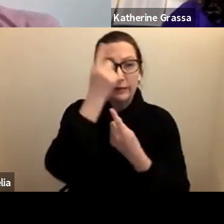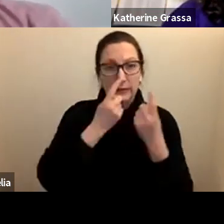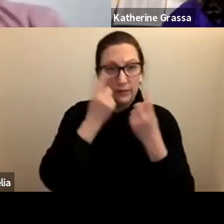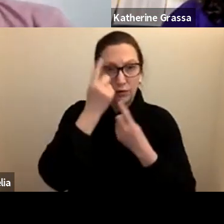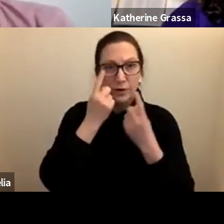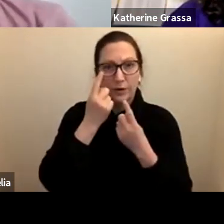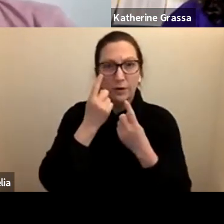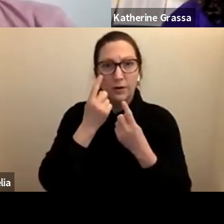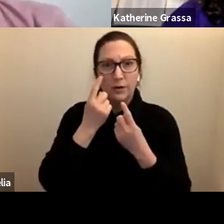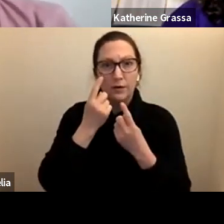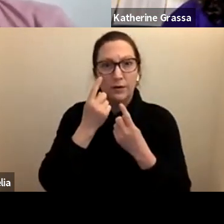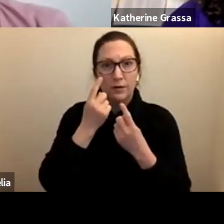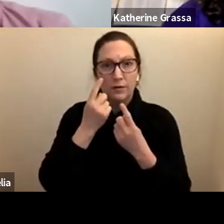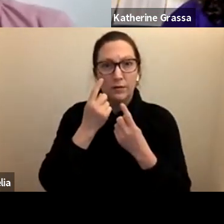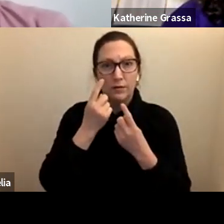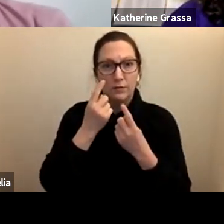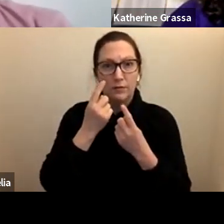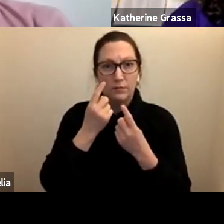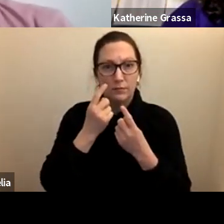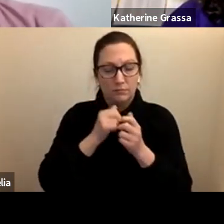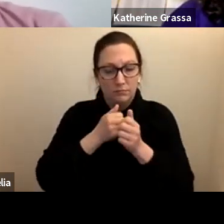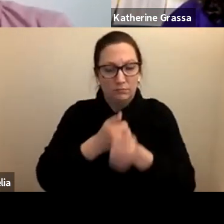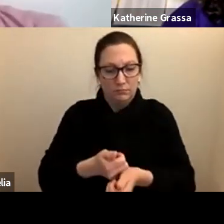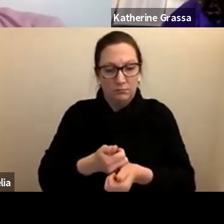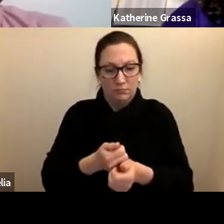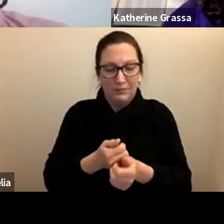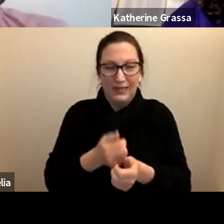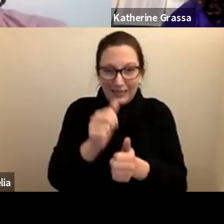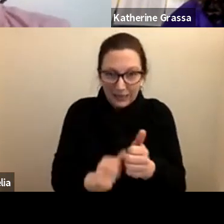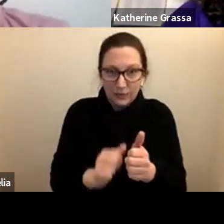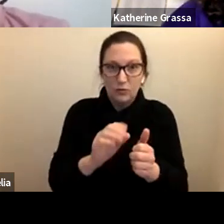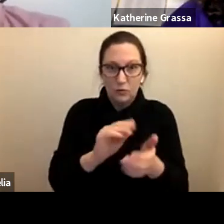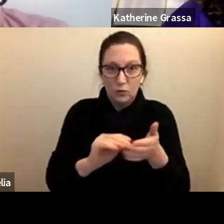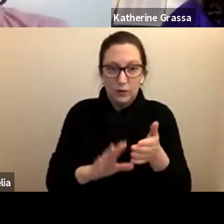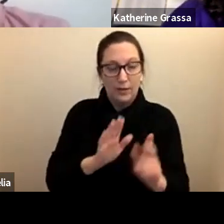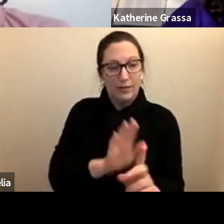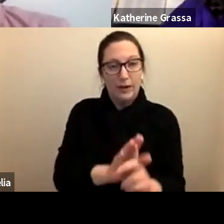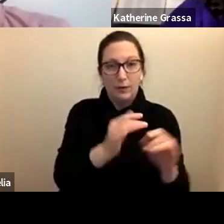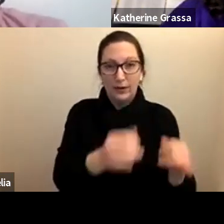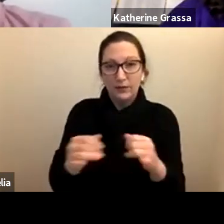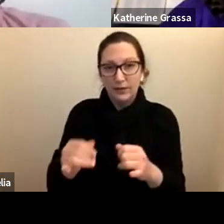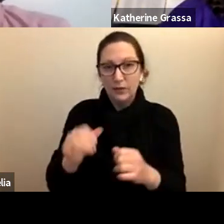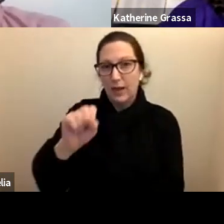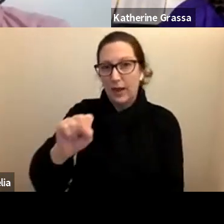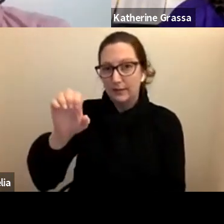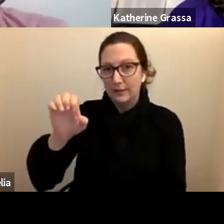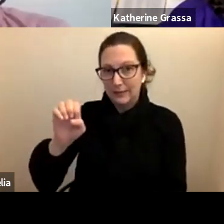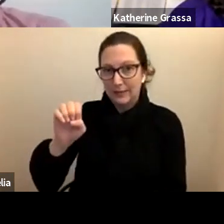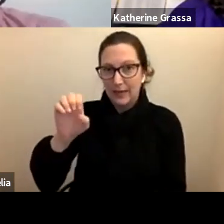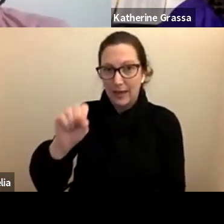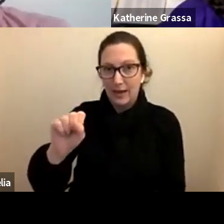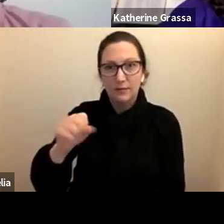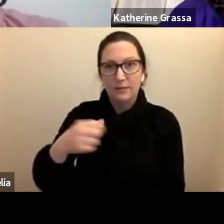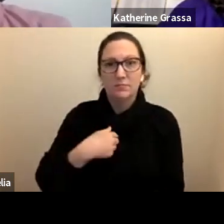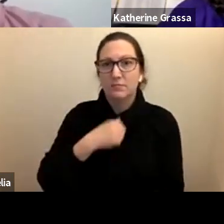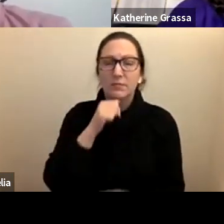a student's individual socioeconomic status, possibly. Well, yes, I haven't entirely thought it